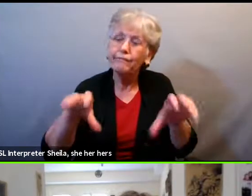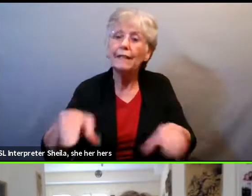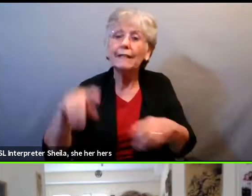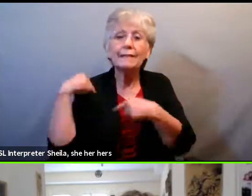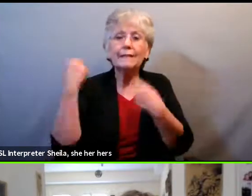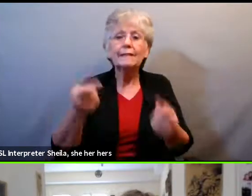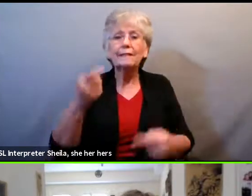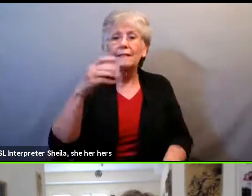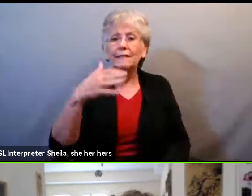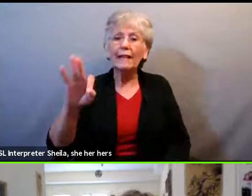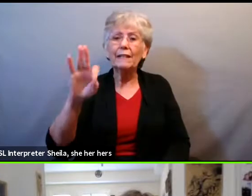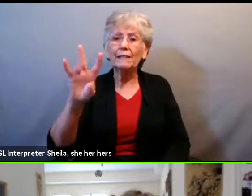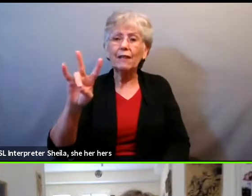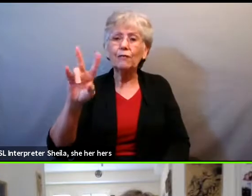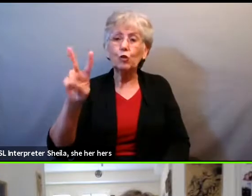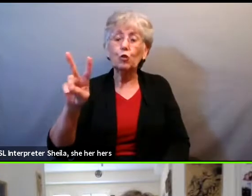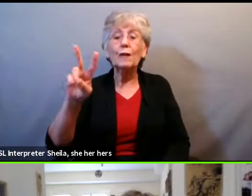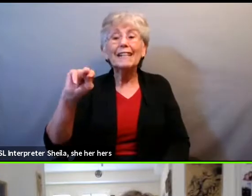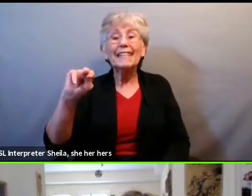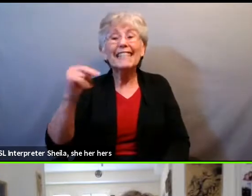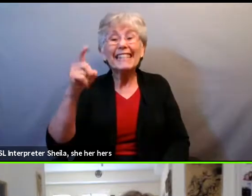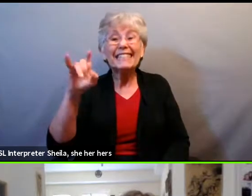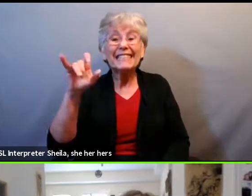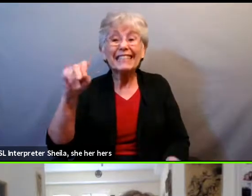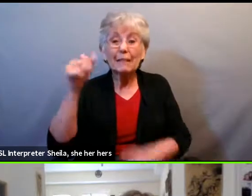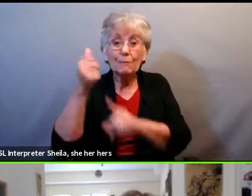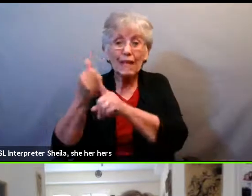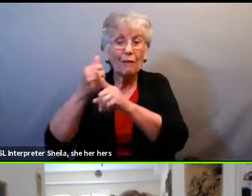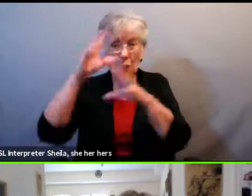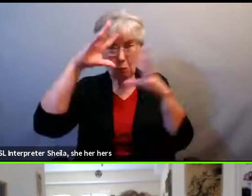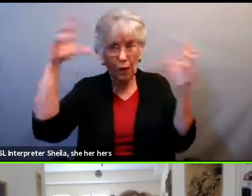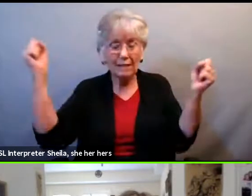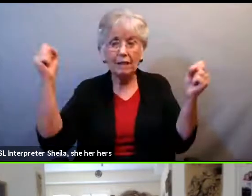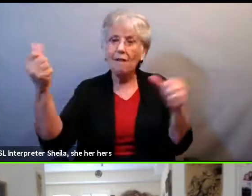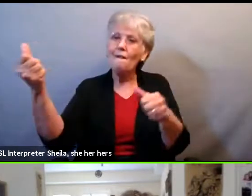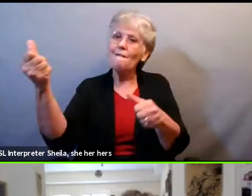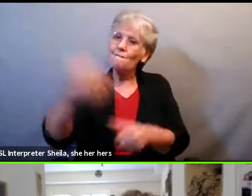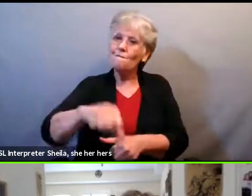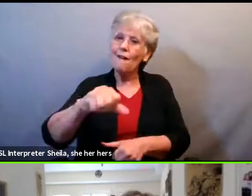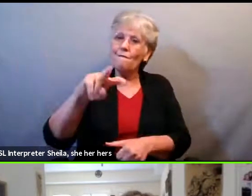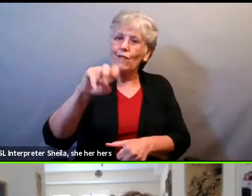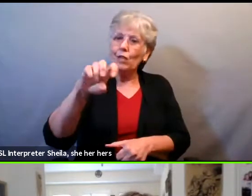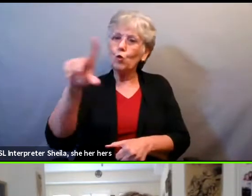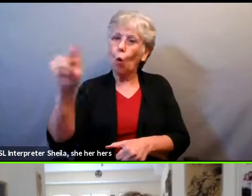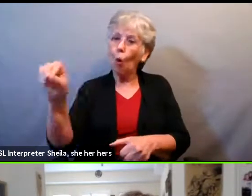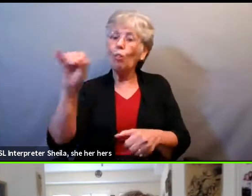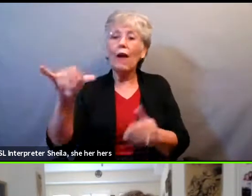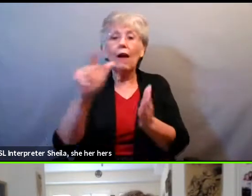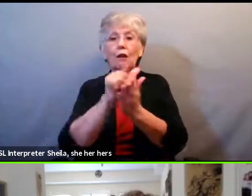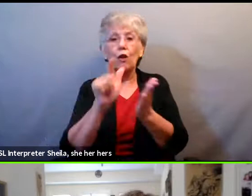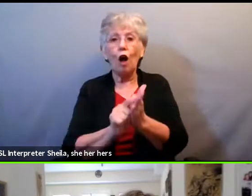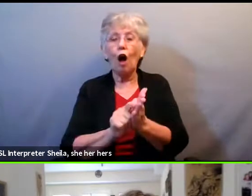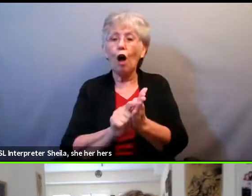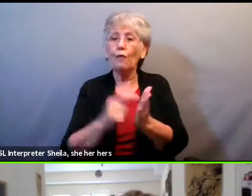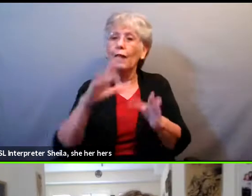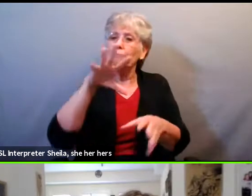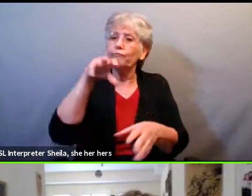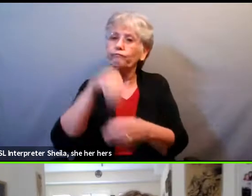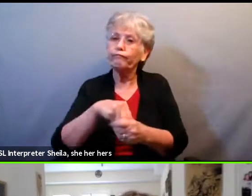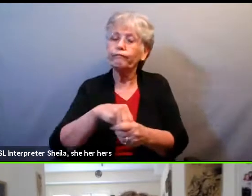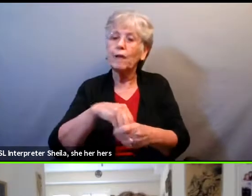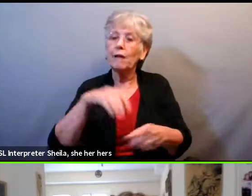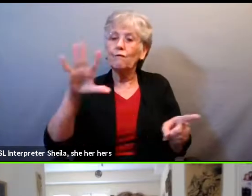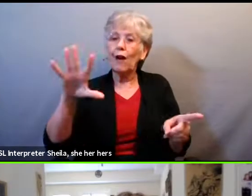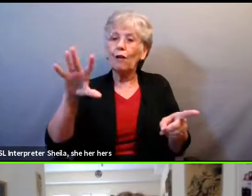1972, when Nixon first vetoed the law that Section 504 was in. And it was